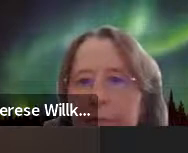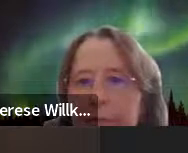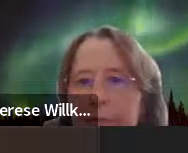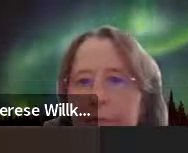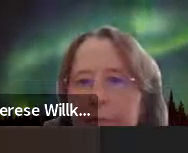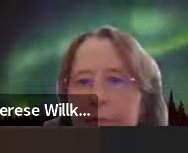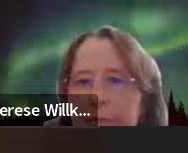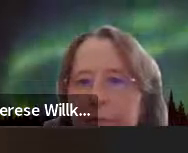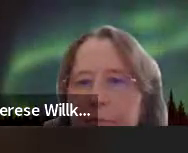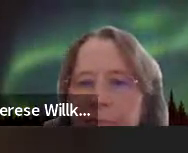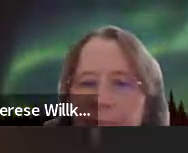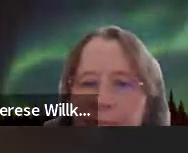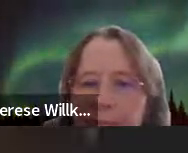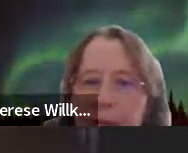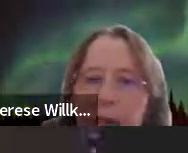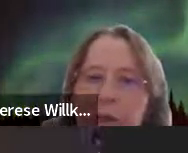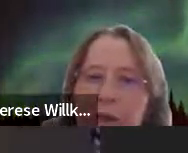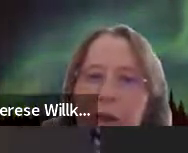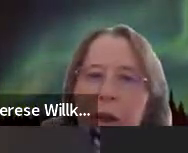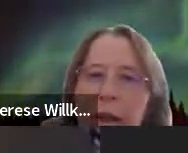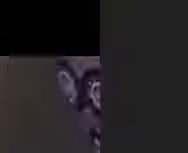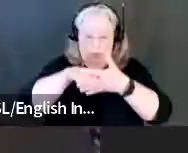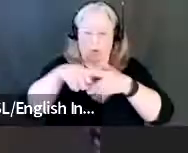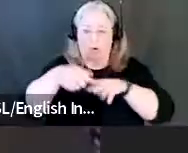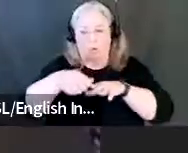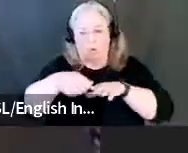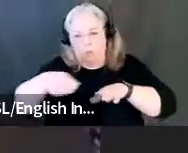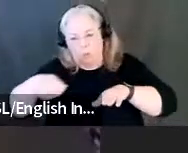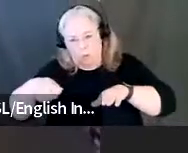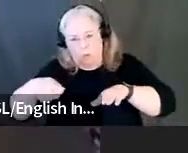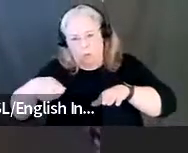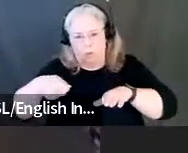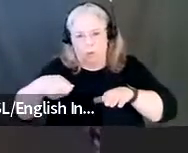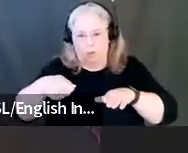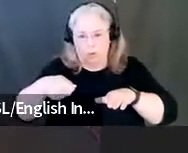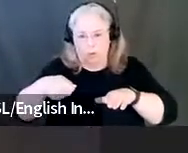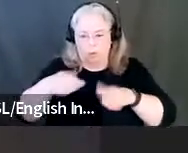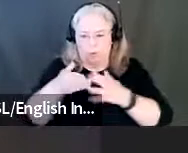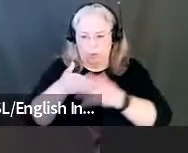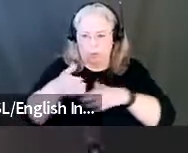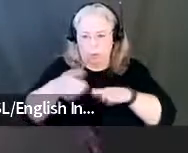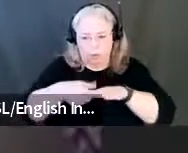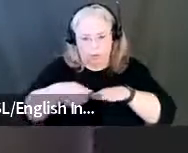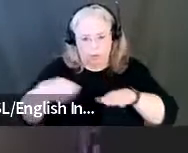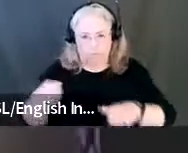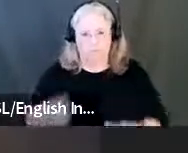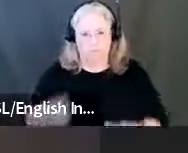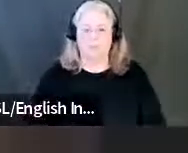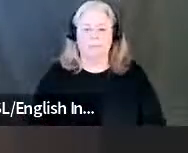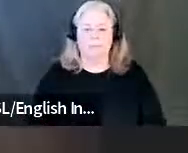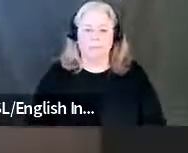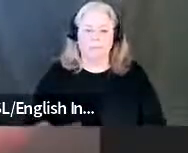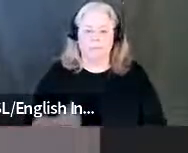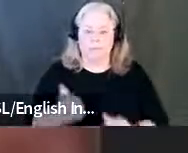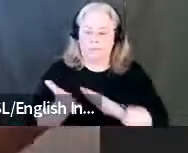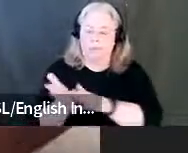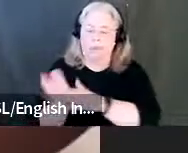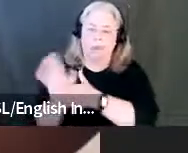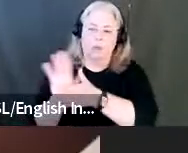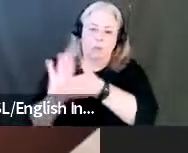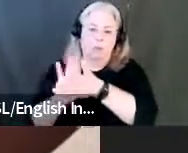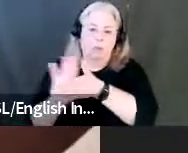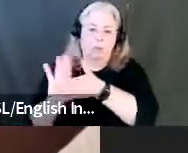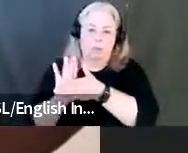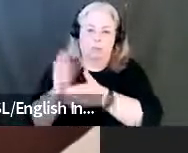I'm pulling it through. So go ahead and pull that all the way through. Okay, the palm of the hand has